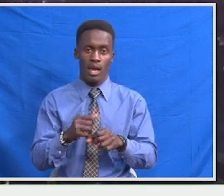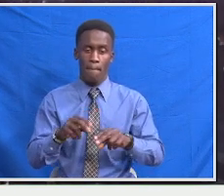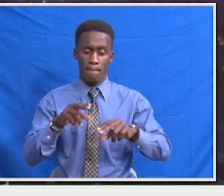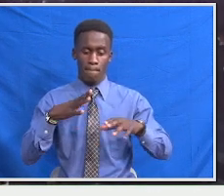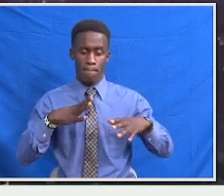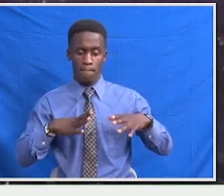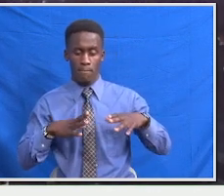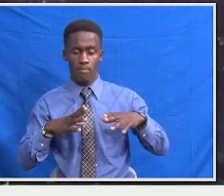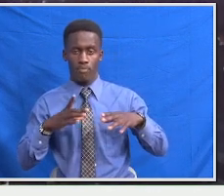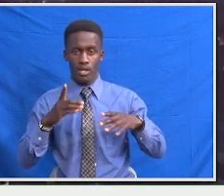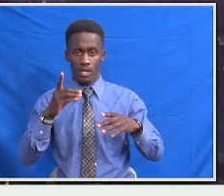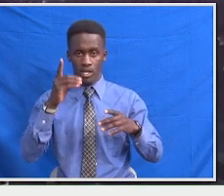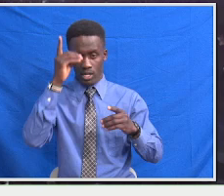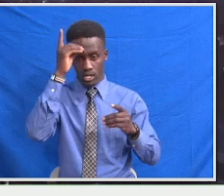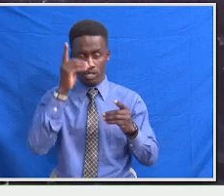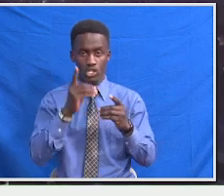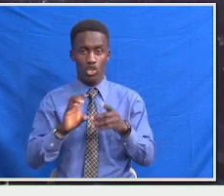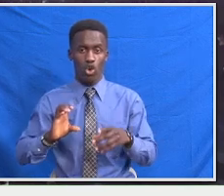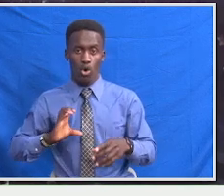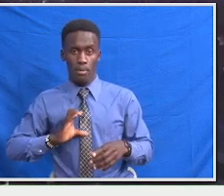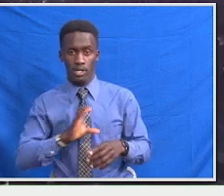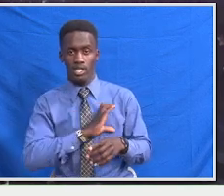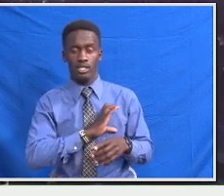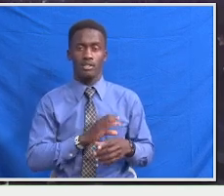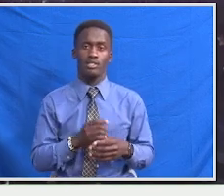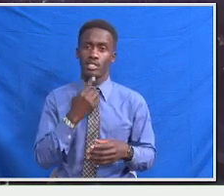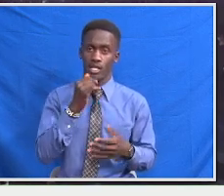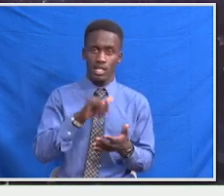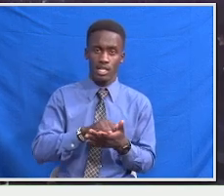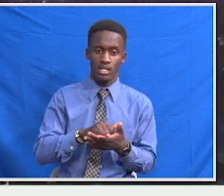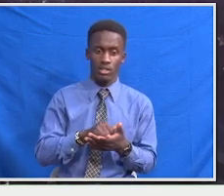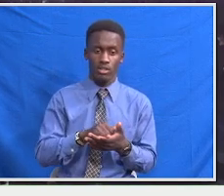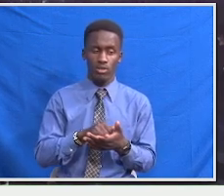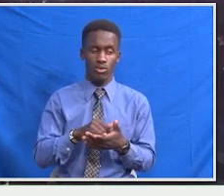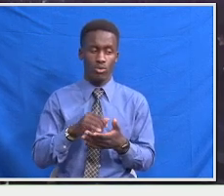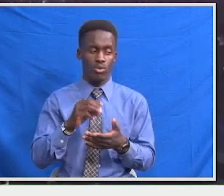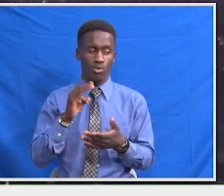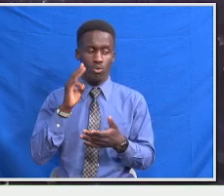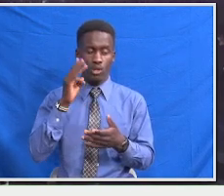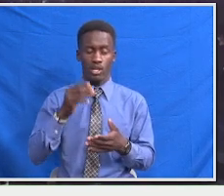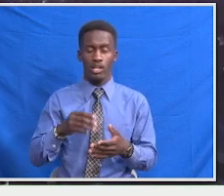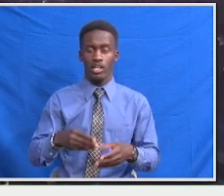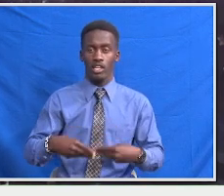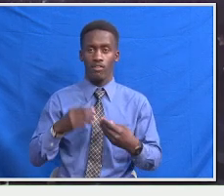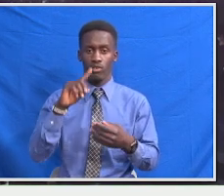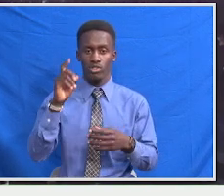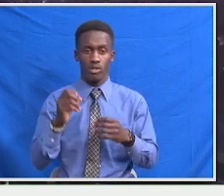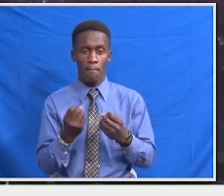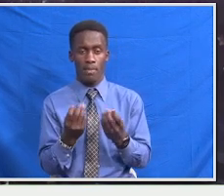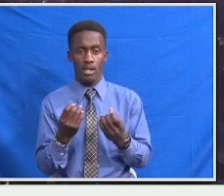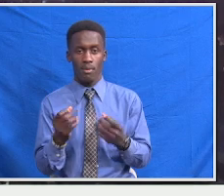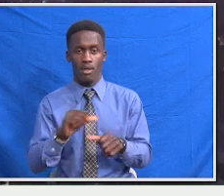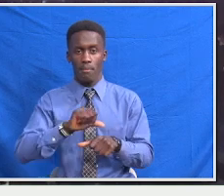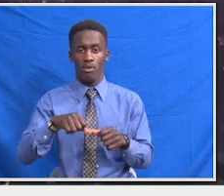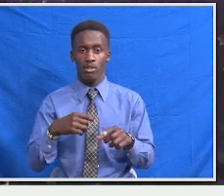ouster from office by the National Assembly. Says it actually raises weighty constitutional questions, and this is, of course,